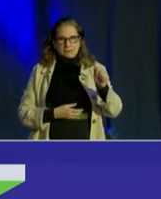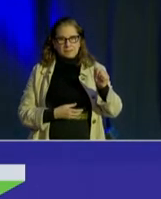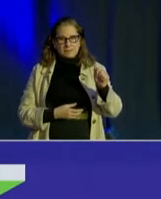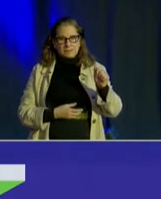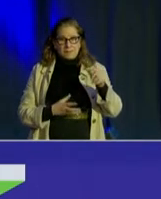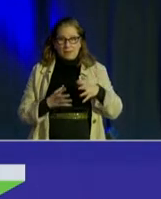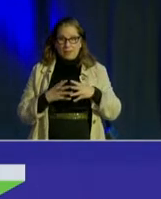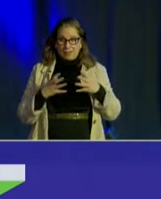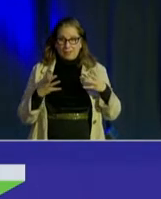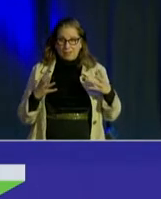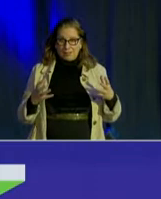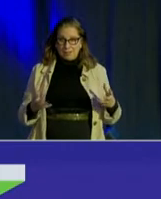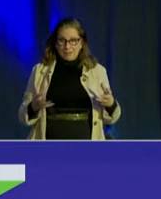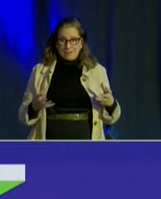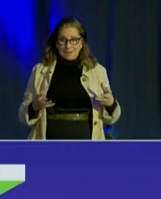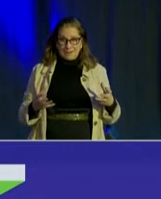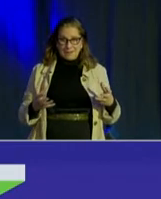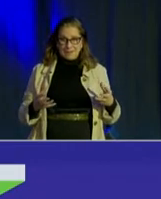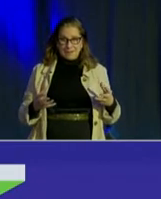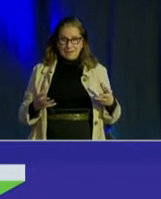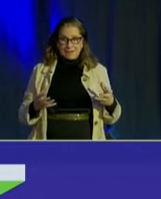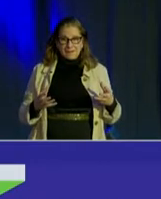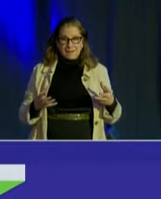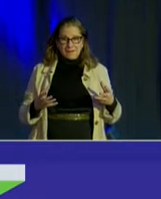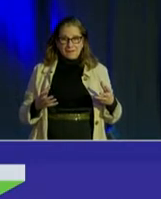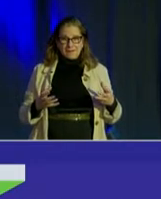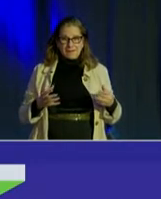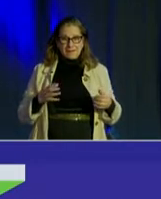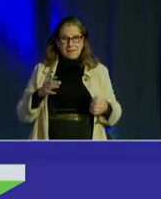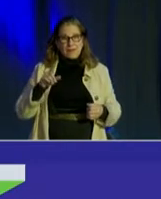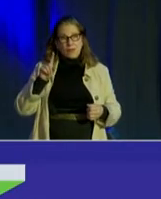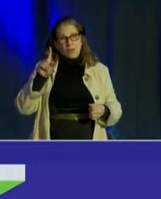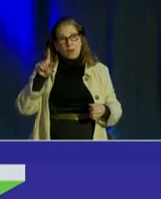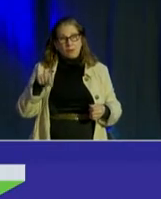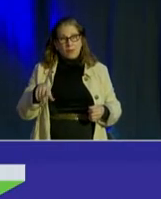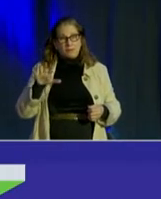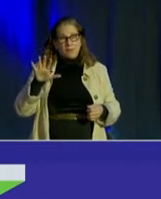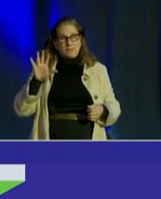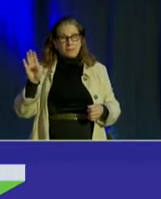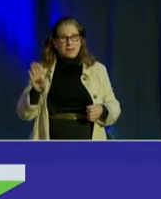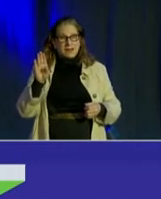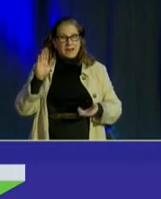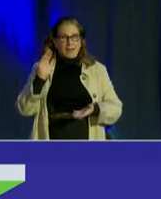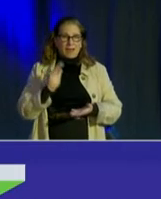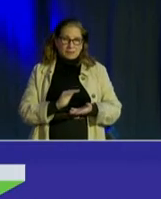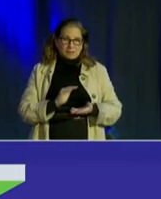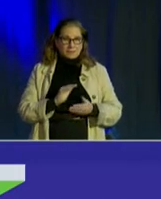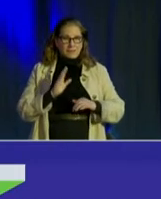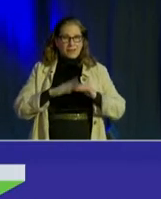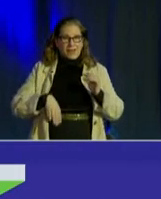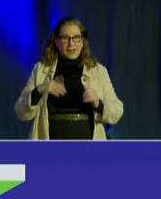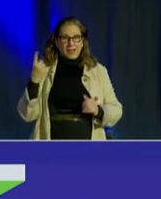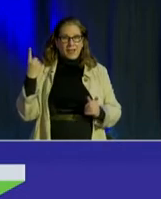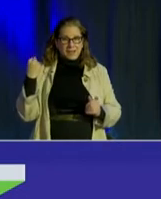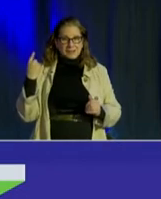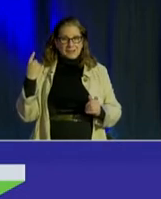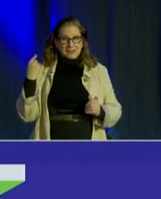is $1.5 billion less than the previous year because the pandemic resulted in a big drop in our